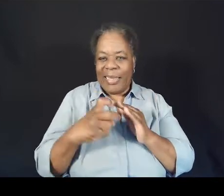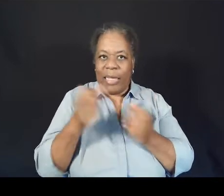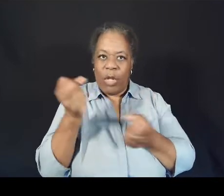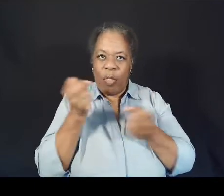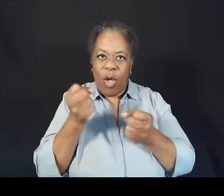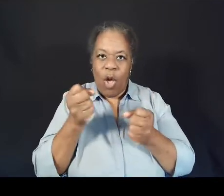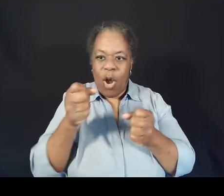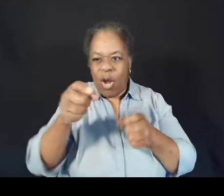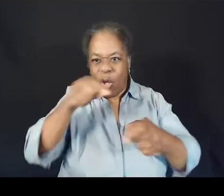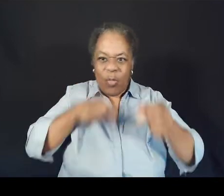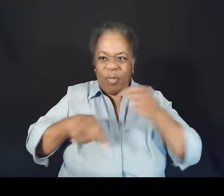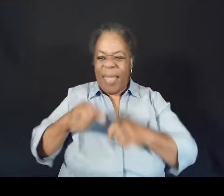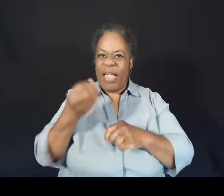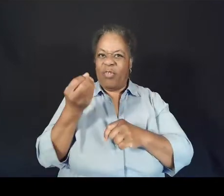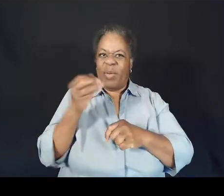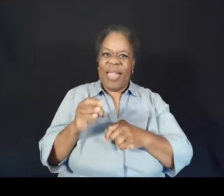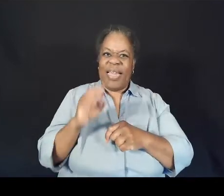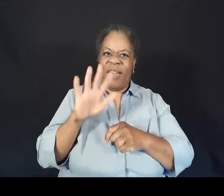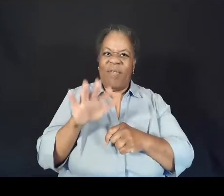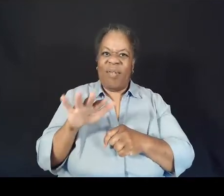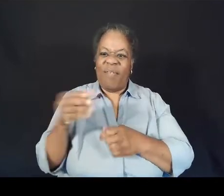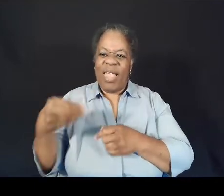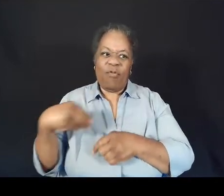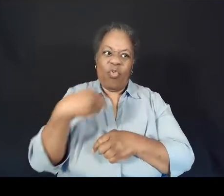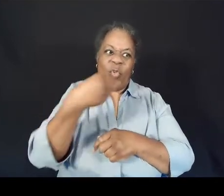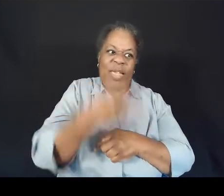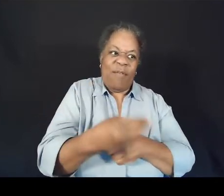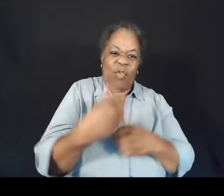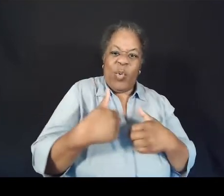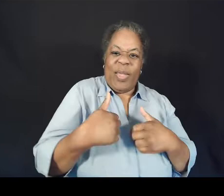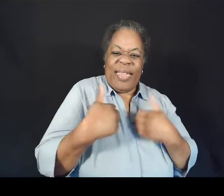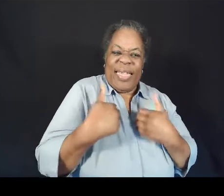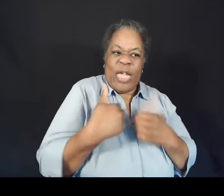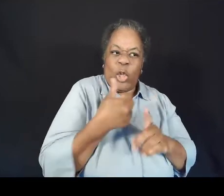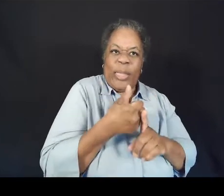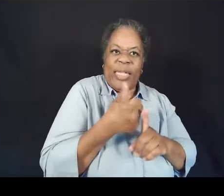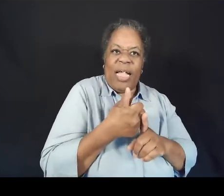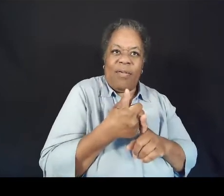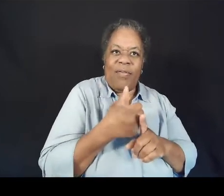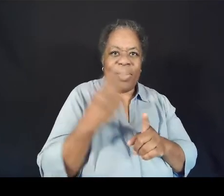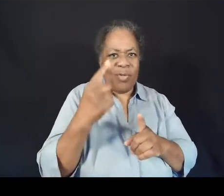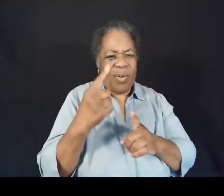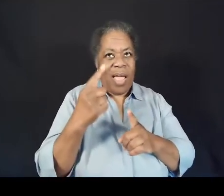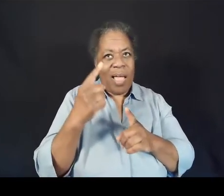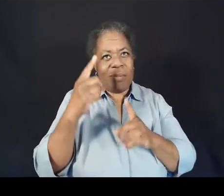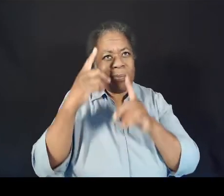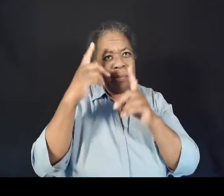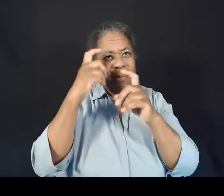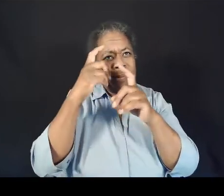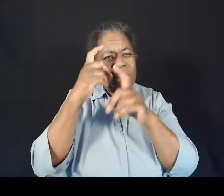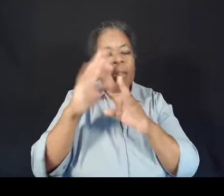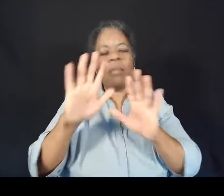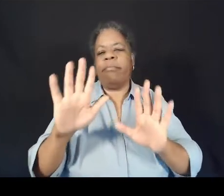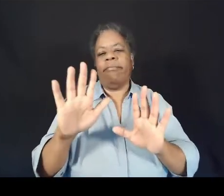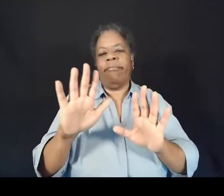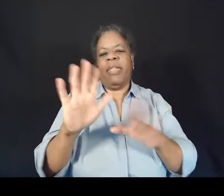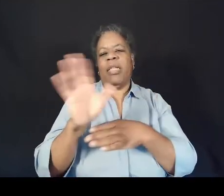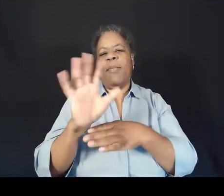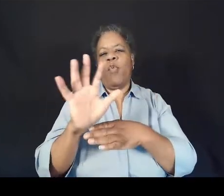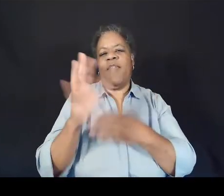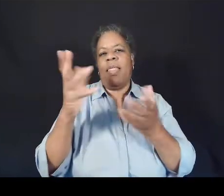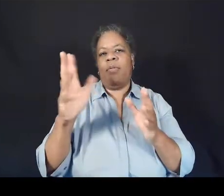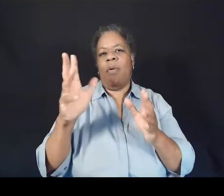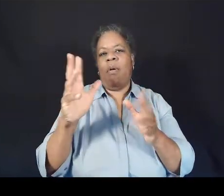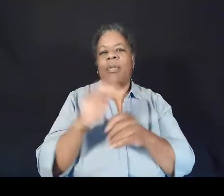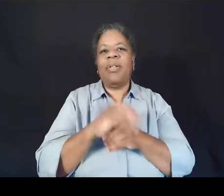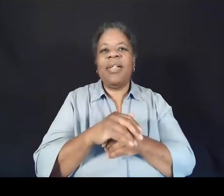the almanac to his younger self. Now, don't think too hard about all this. It's just a movie. Sure enough, with